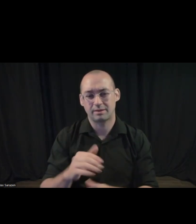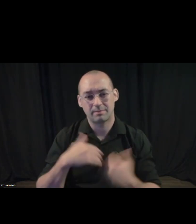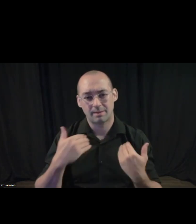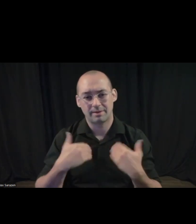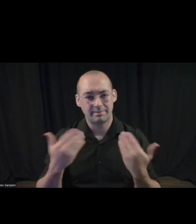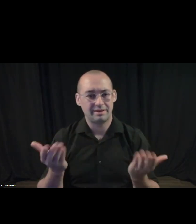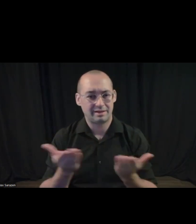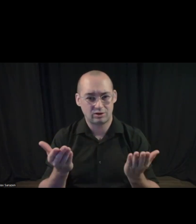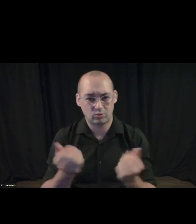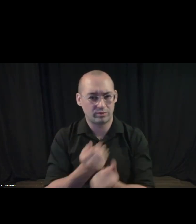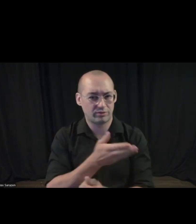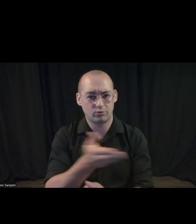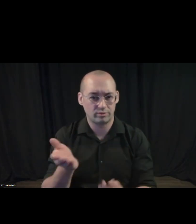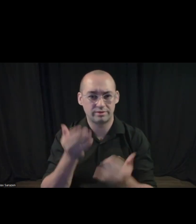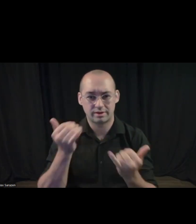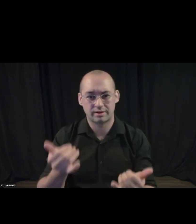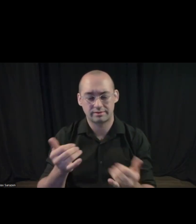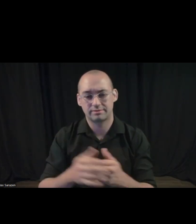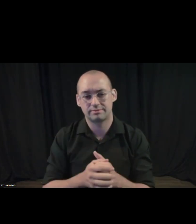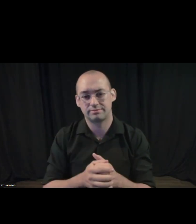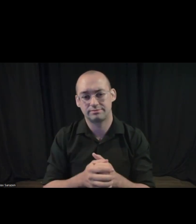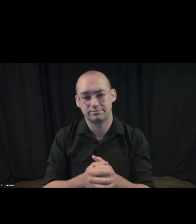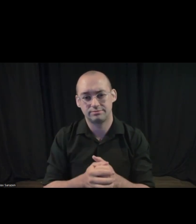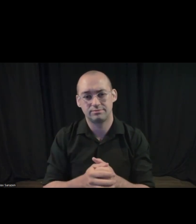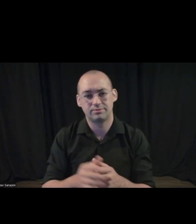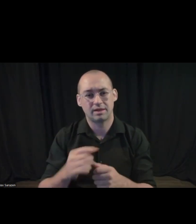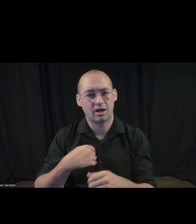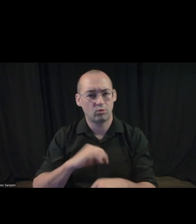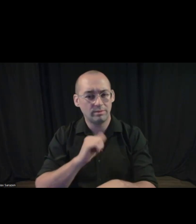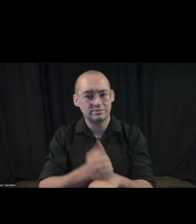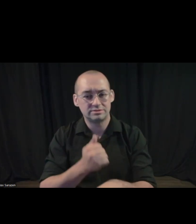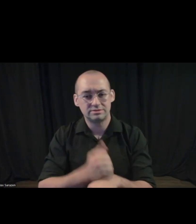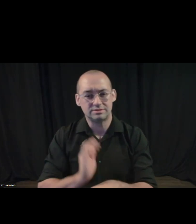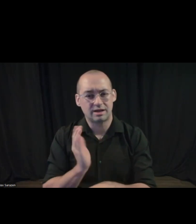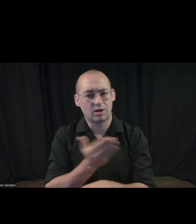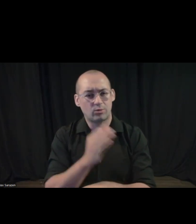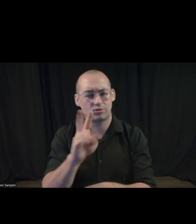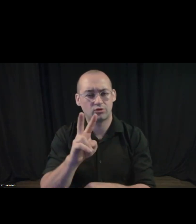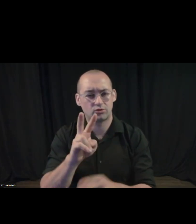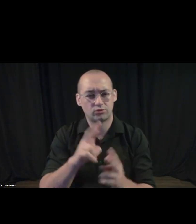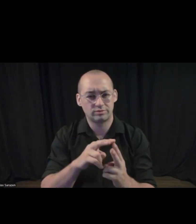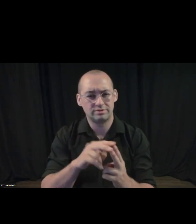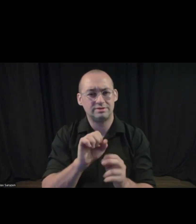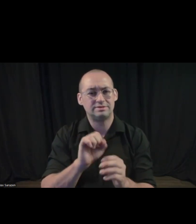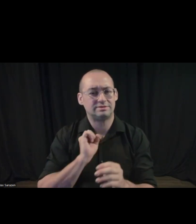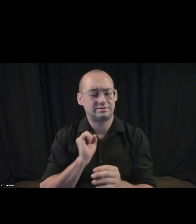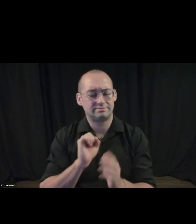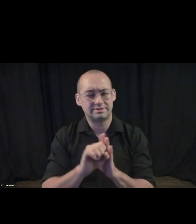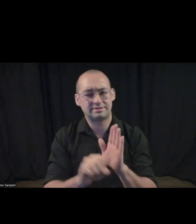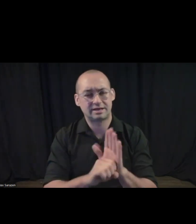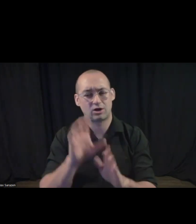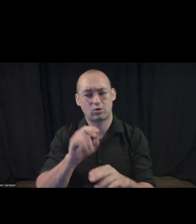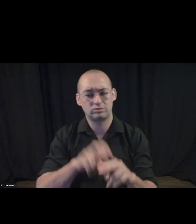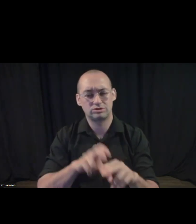here with all of you this morning, and I'm representing our two state co-chairs. Kim Rutledge, the director of